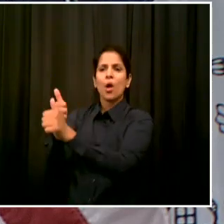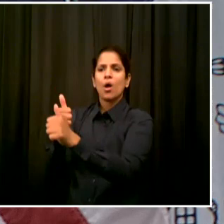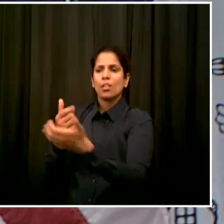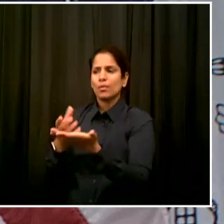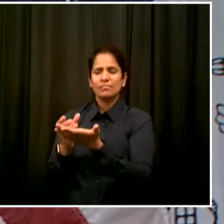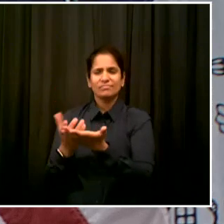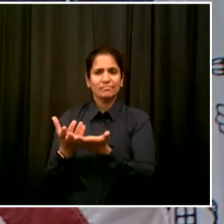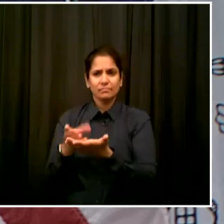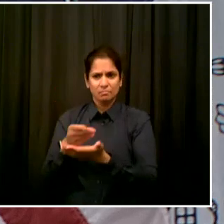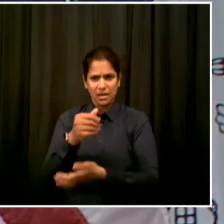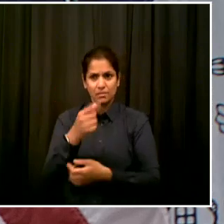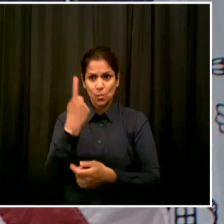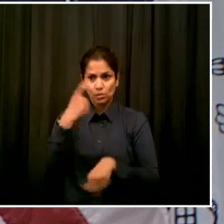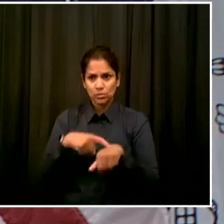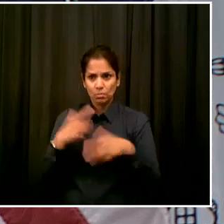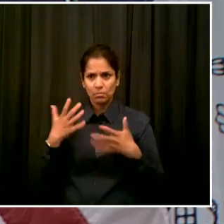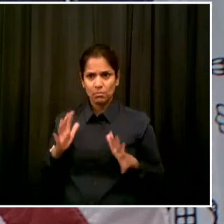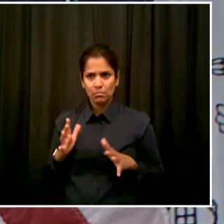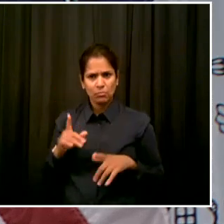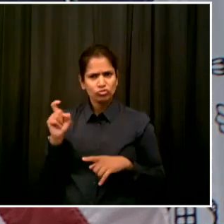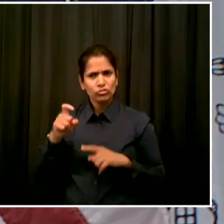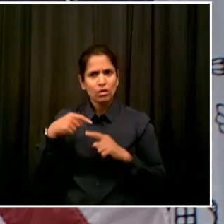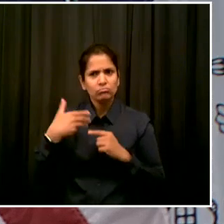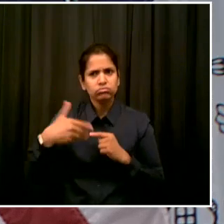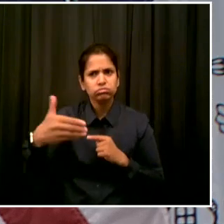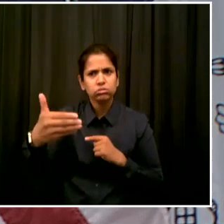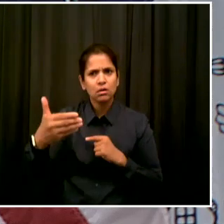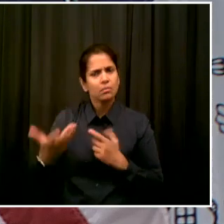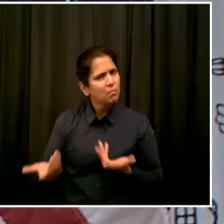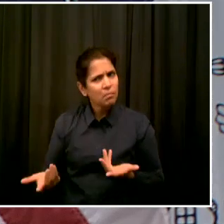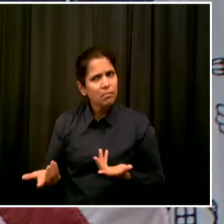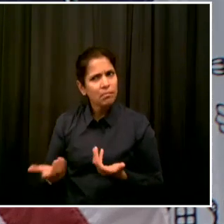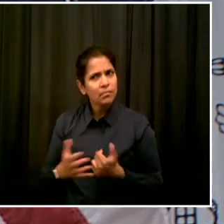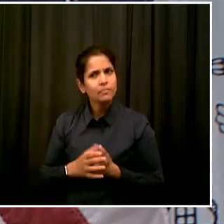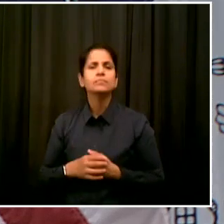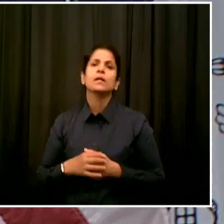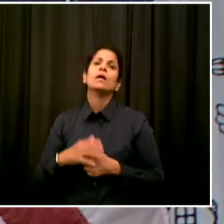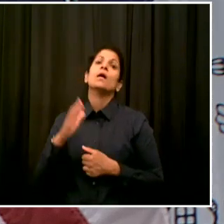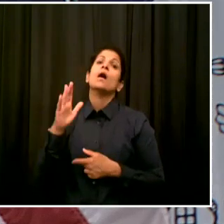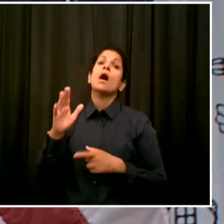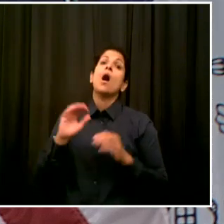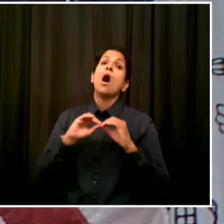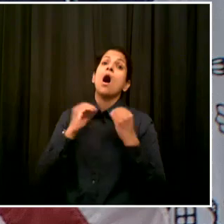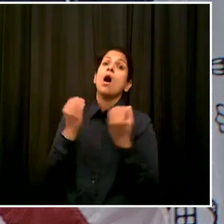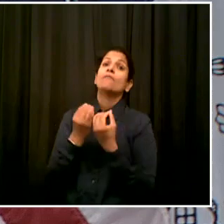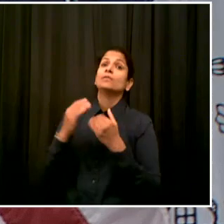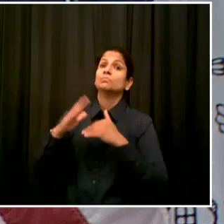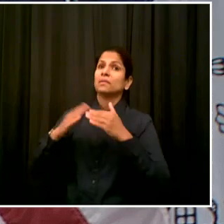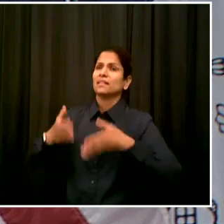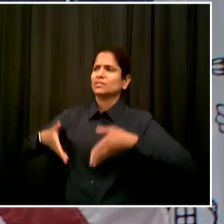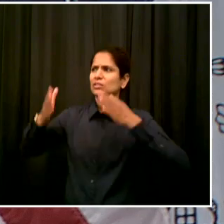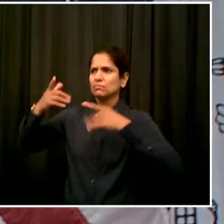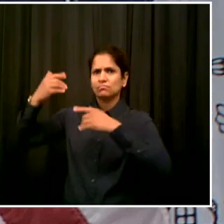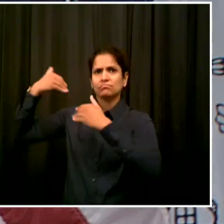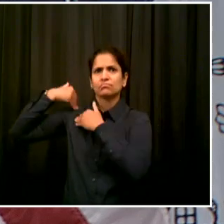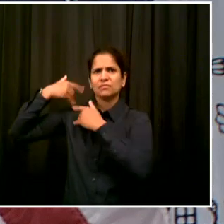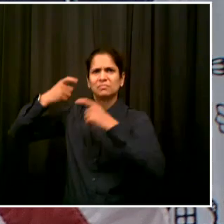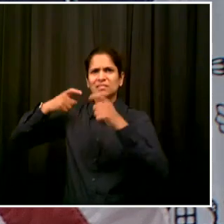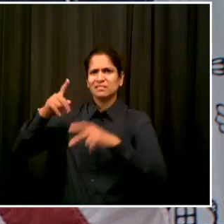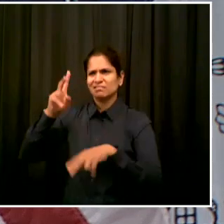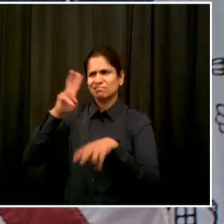doing business. When you add the budget cuts that are coming and the new responsibility of